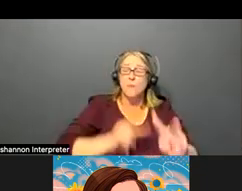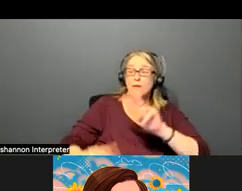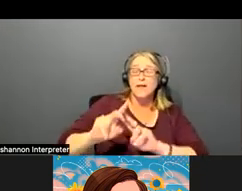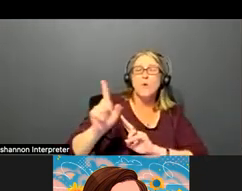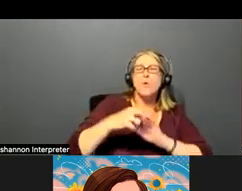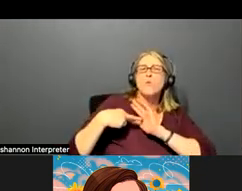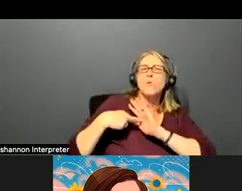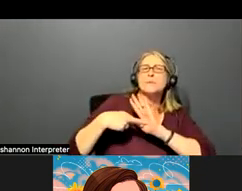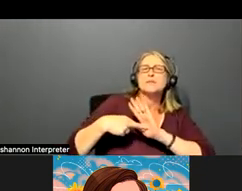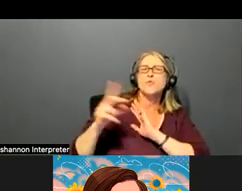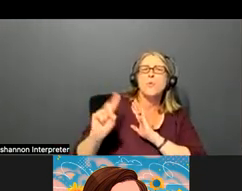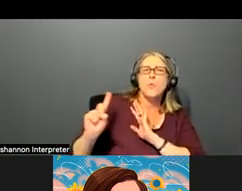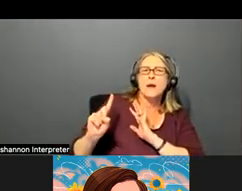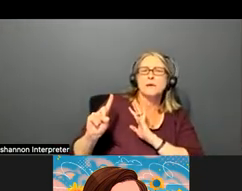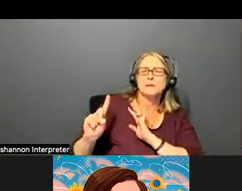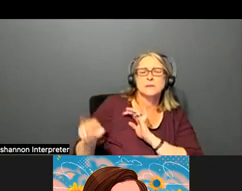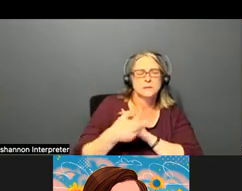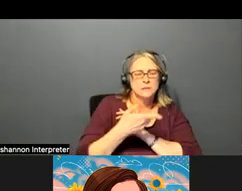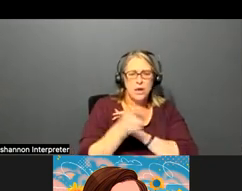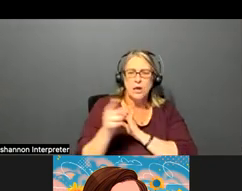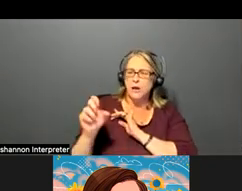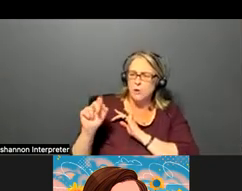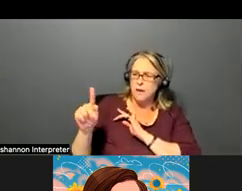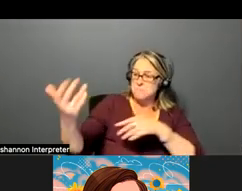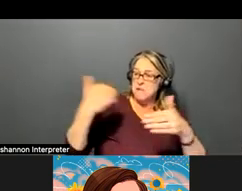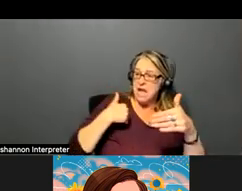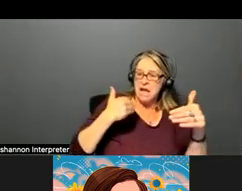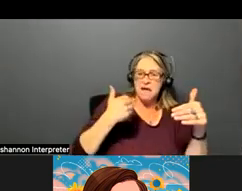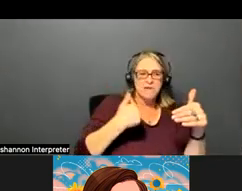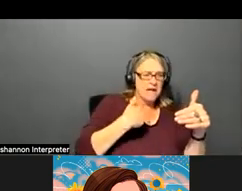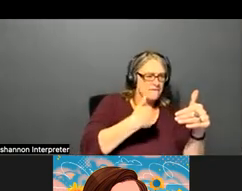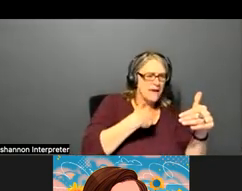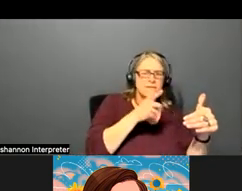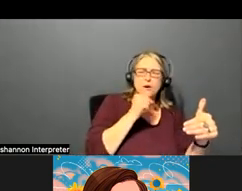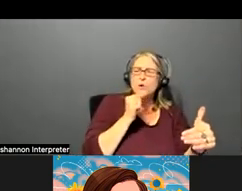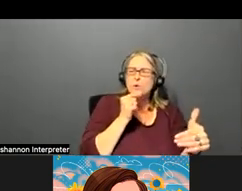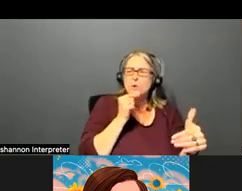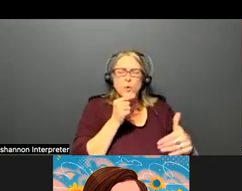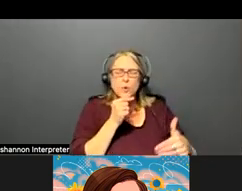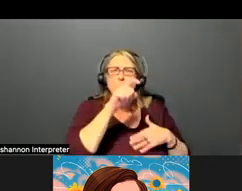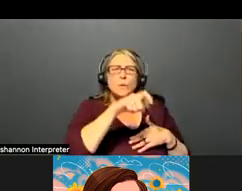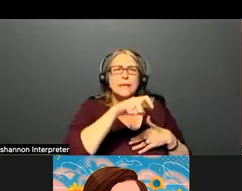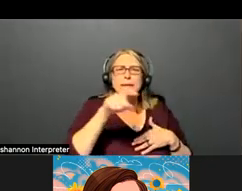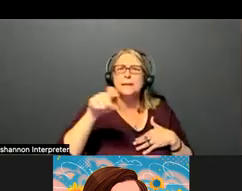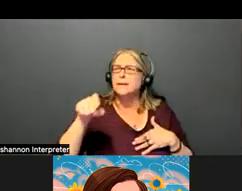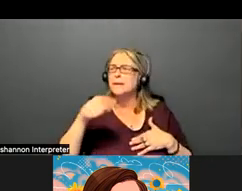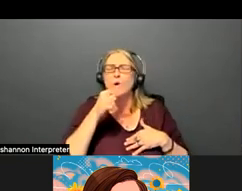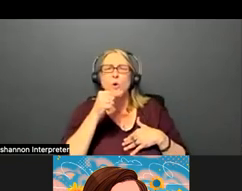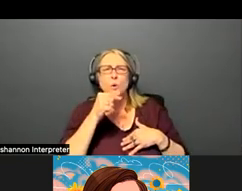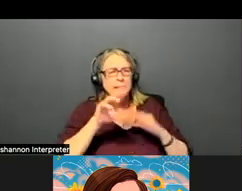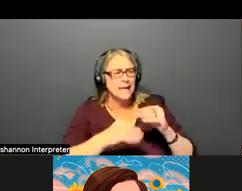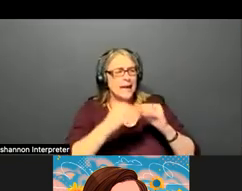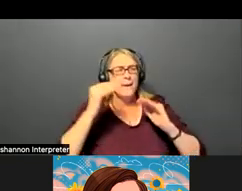representation, who is already at the table, and then looking at who is missing. And I think this is important to add balance